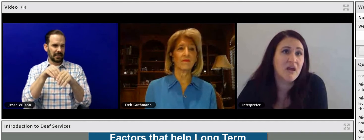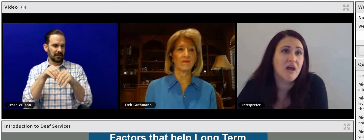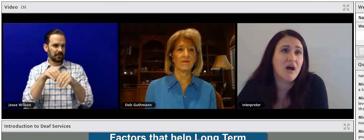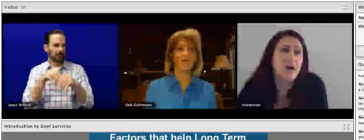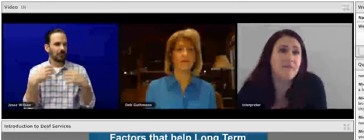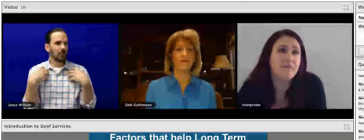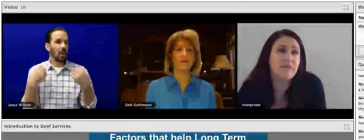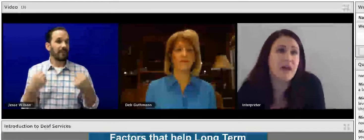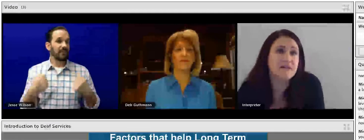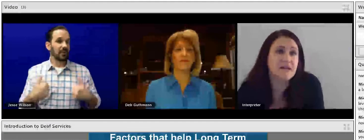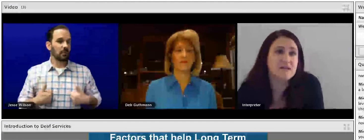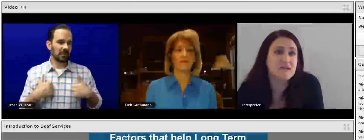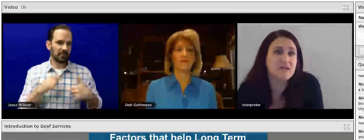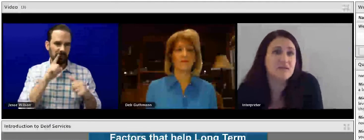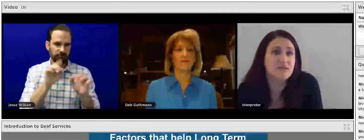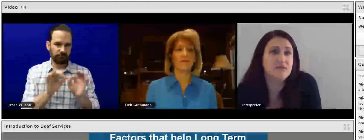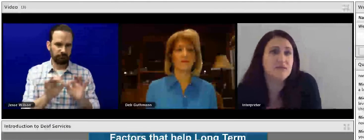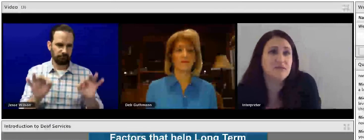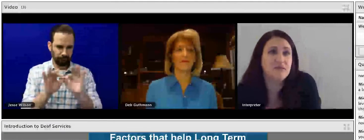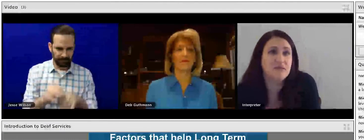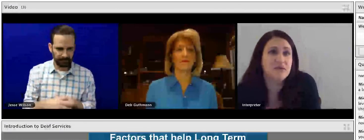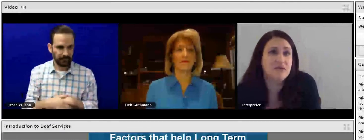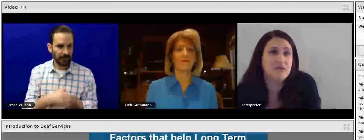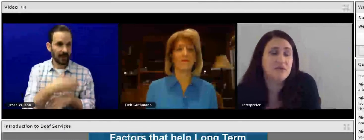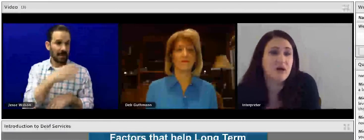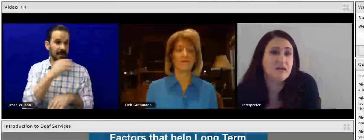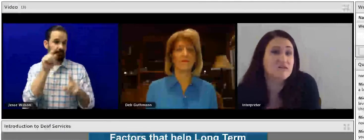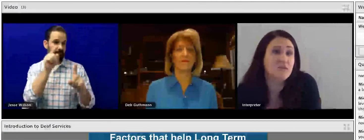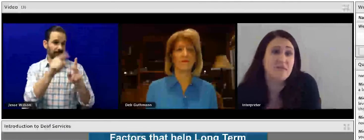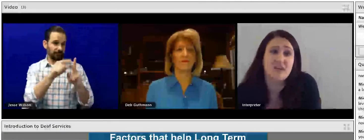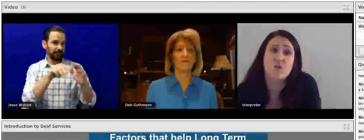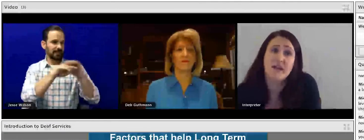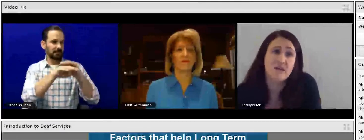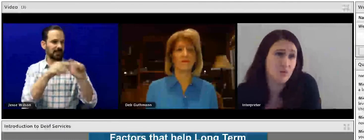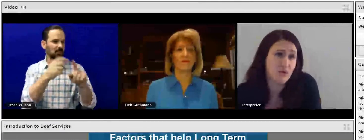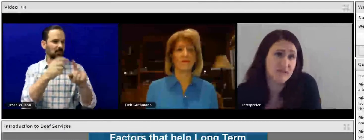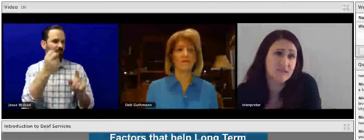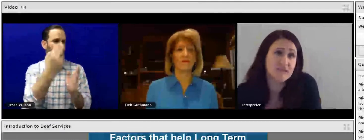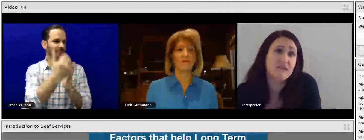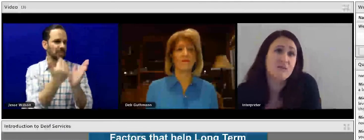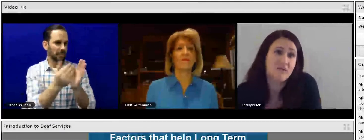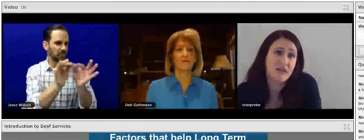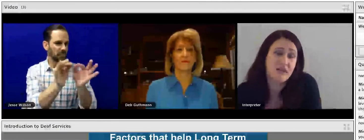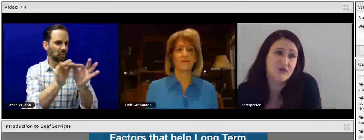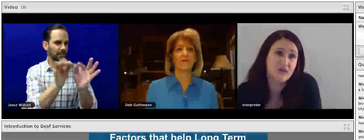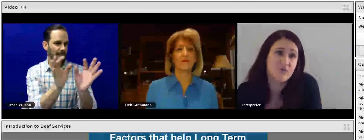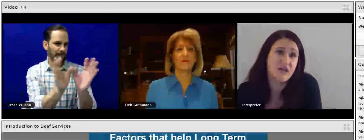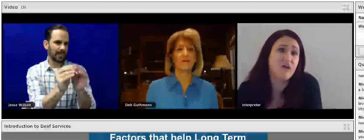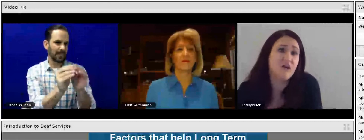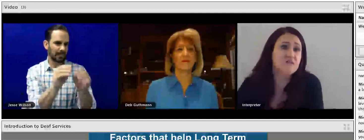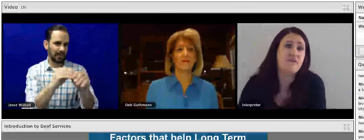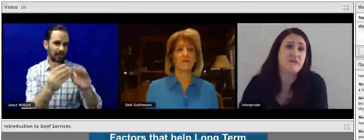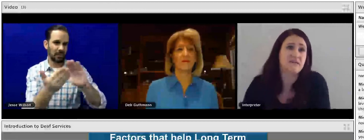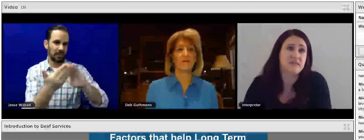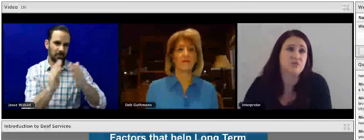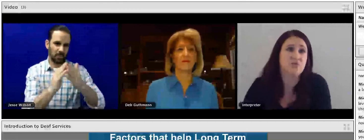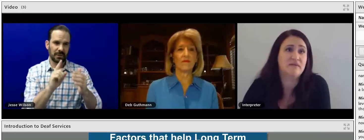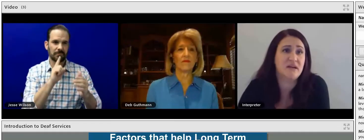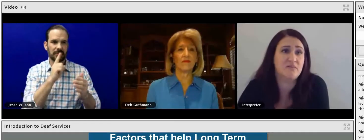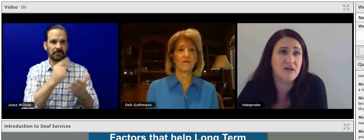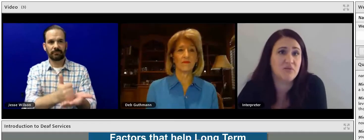path. Access to sober living is quite important where they can actually communicate. Also,